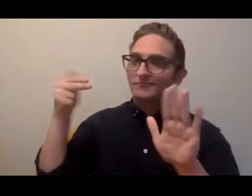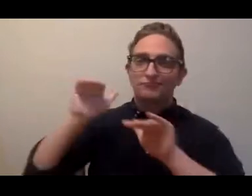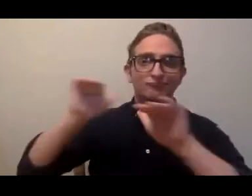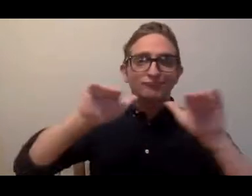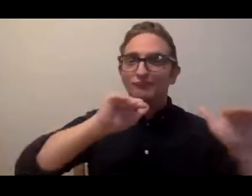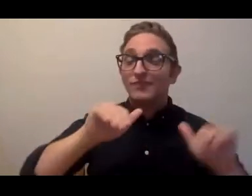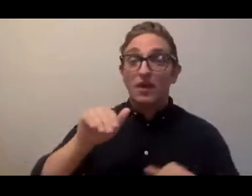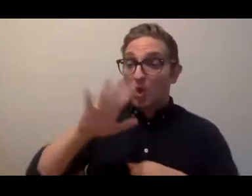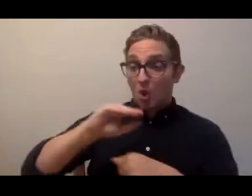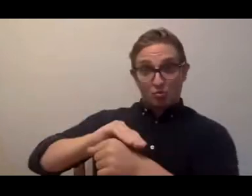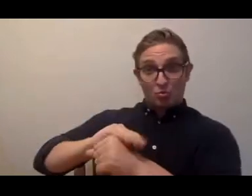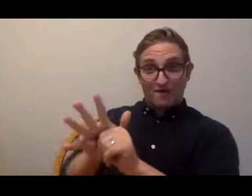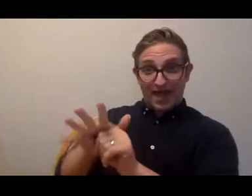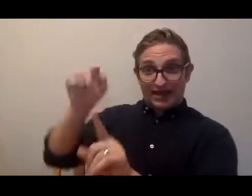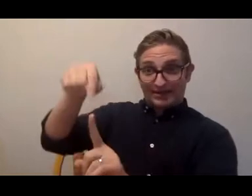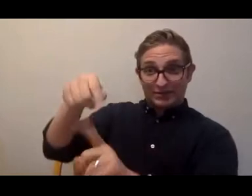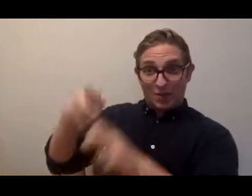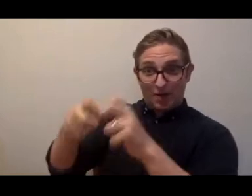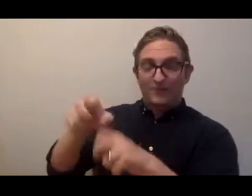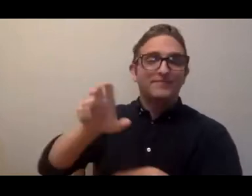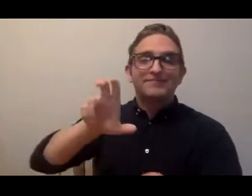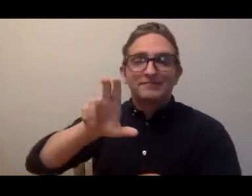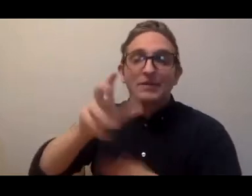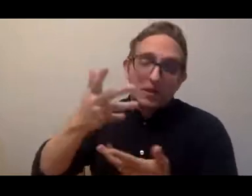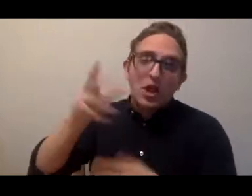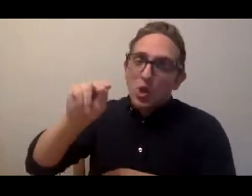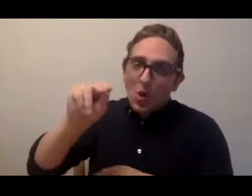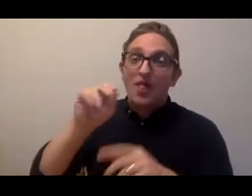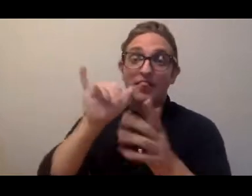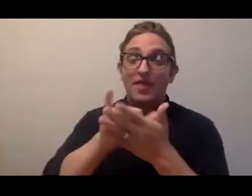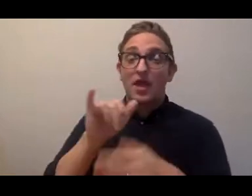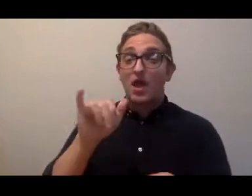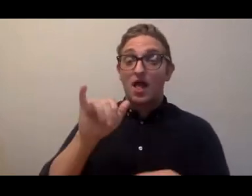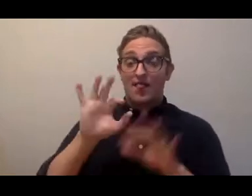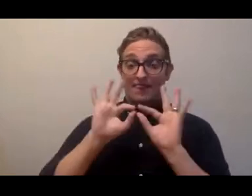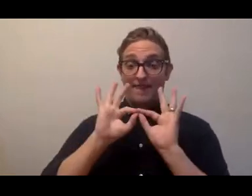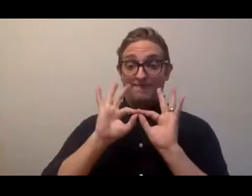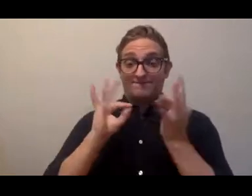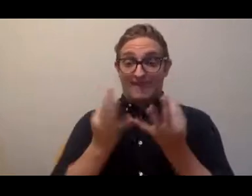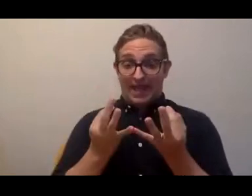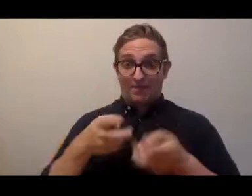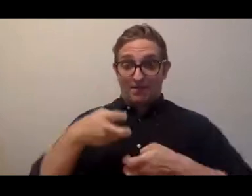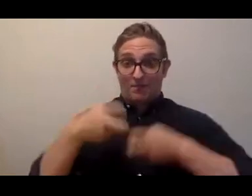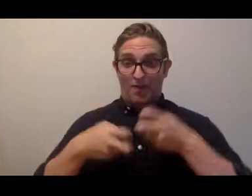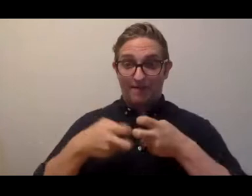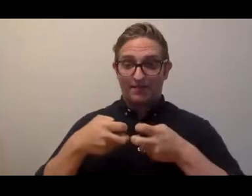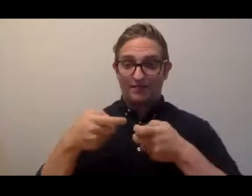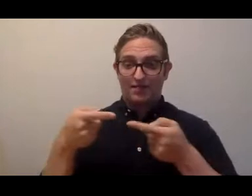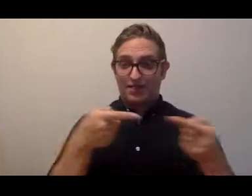the virus. The elephant in the room is really where family lies on